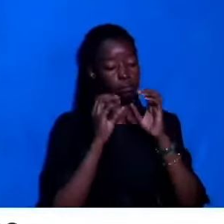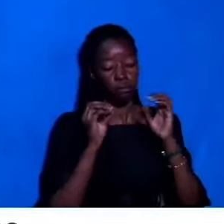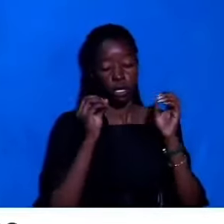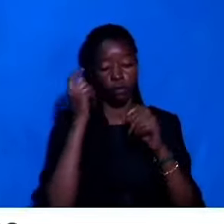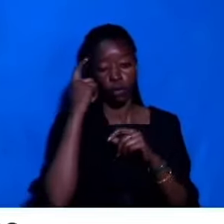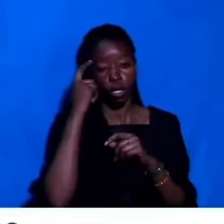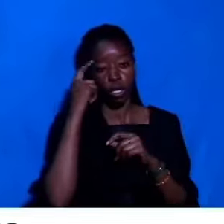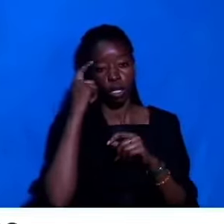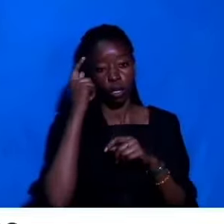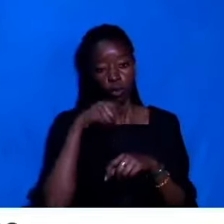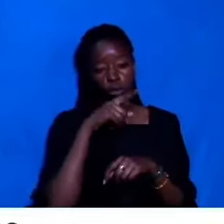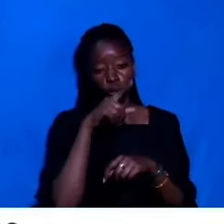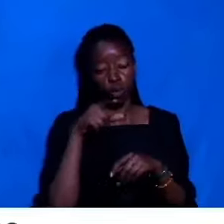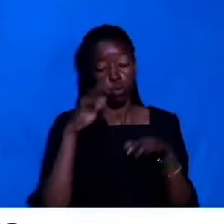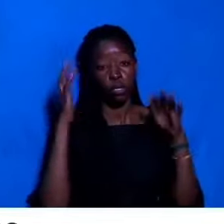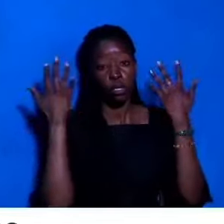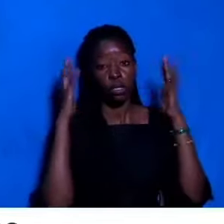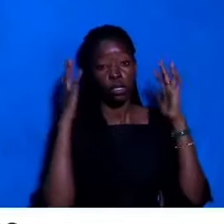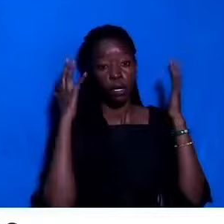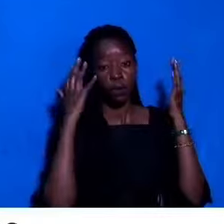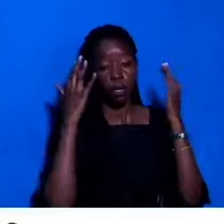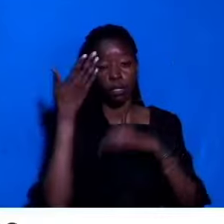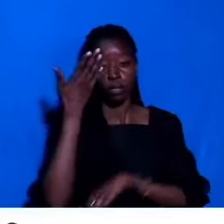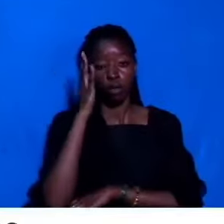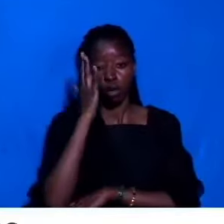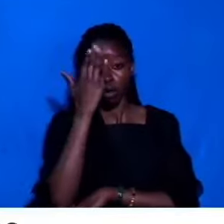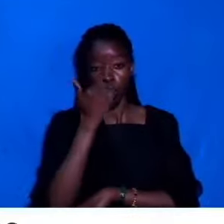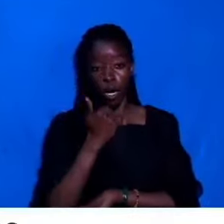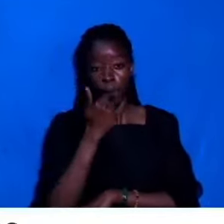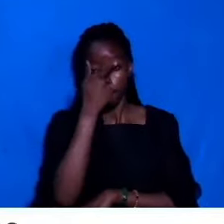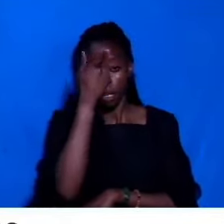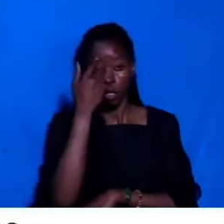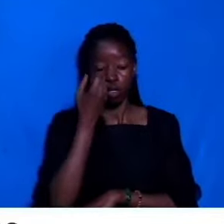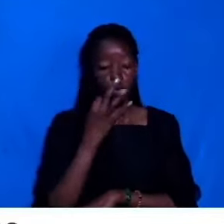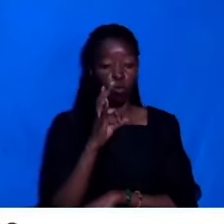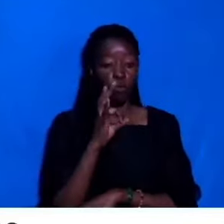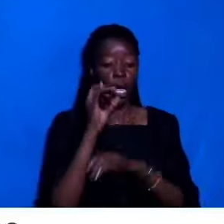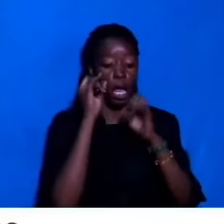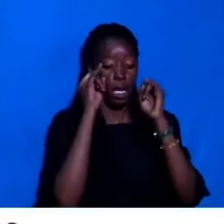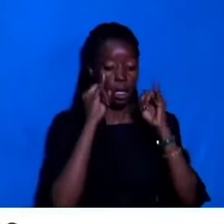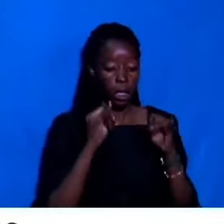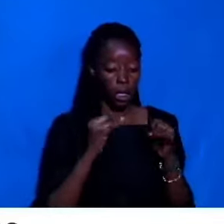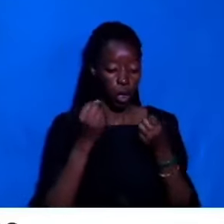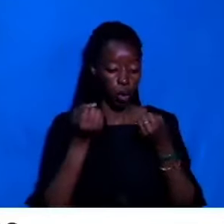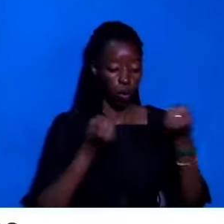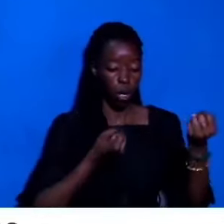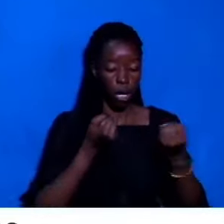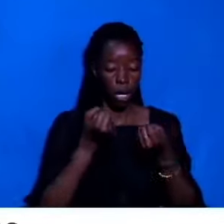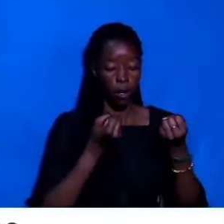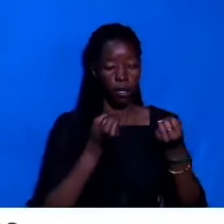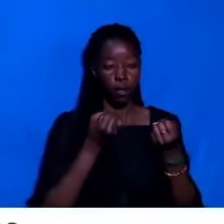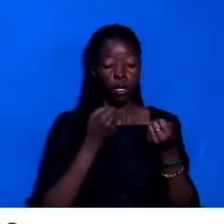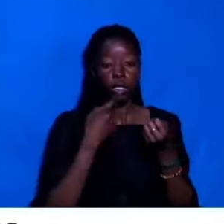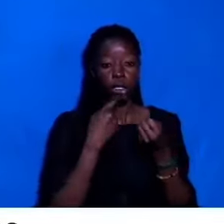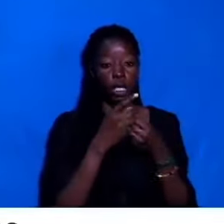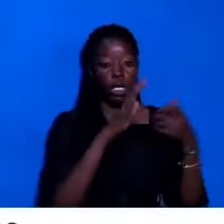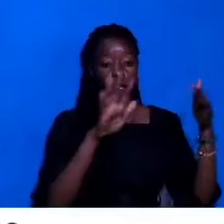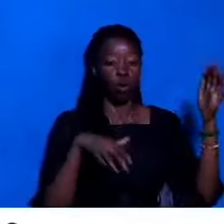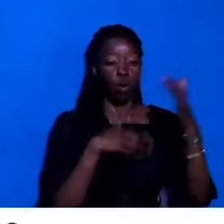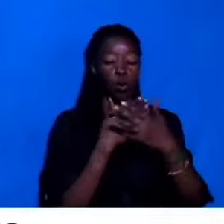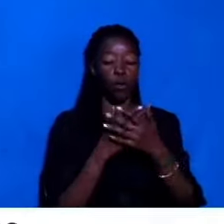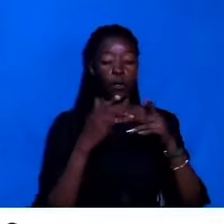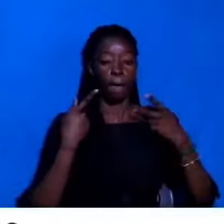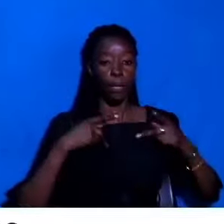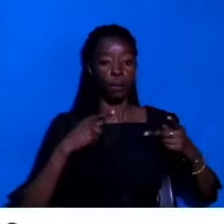was celebrating God because of her new car. And she was telling everybody to join hands with her to give thanks for the new